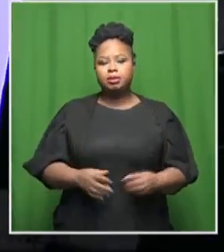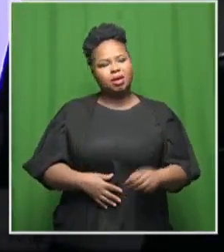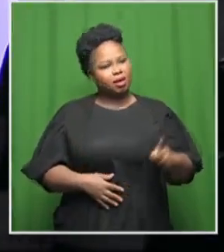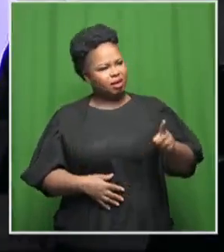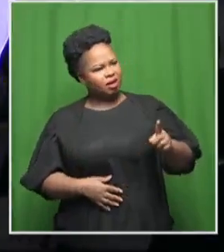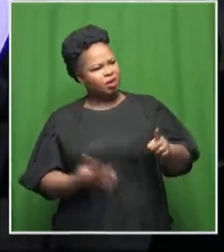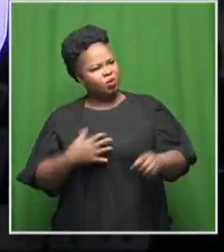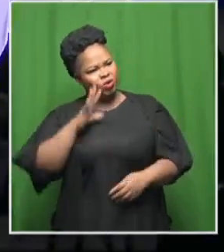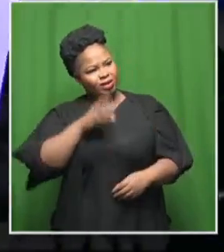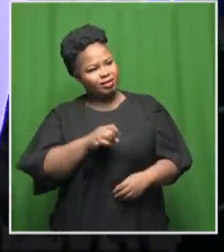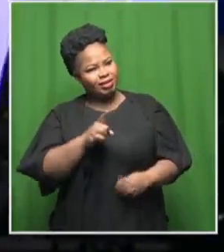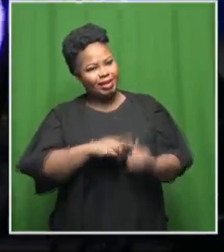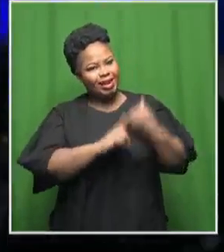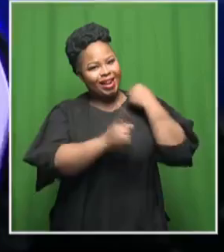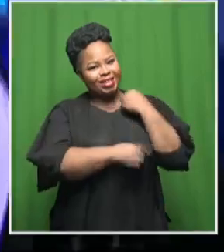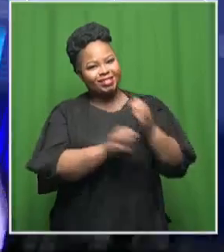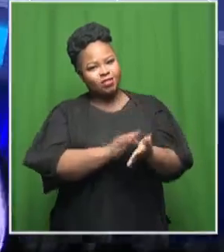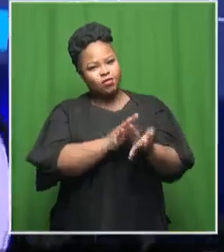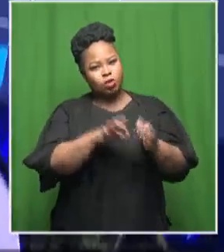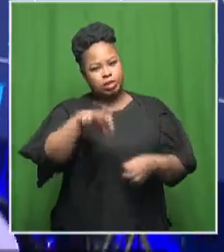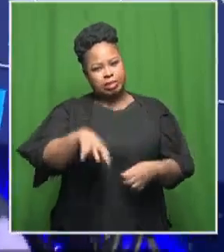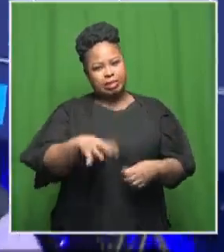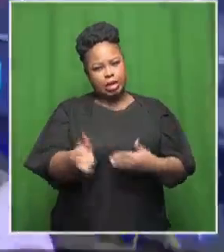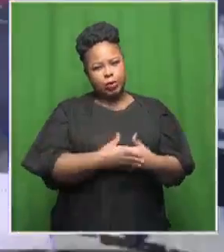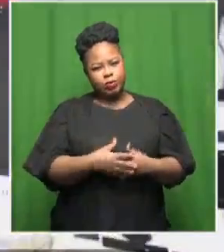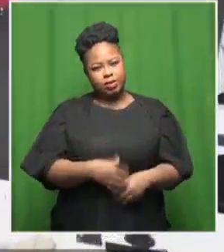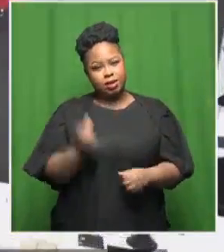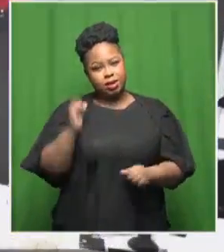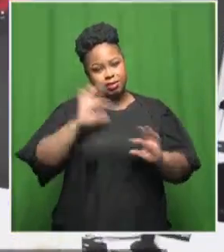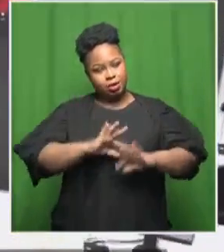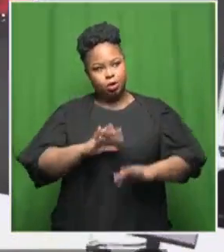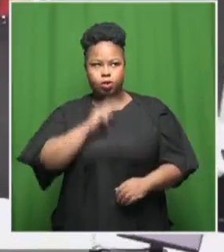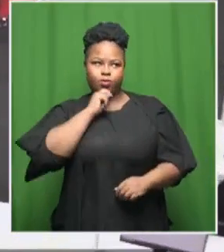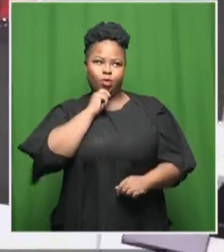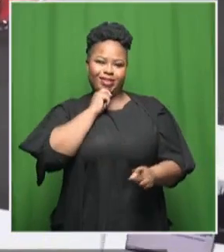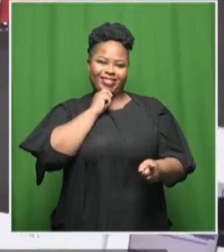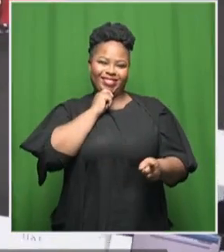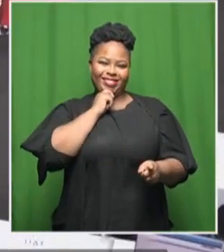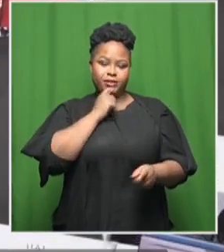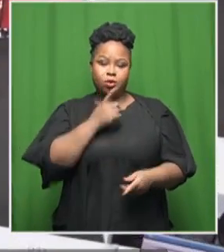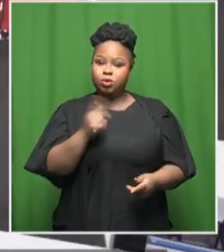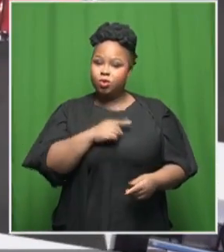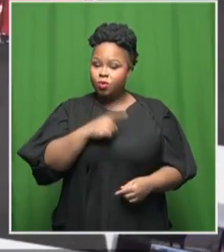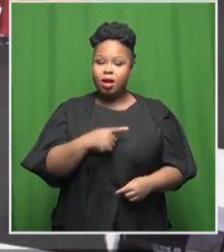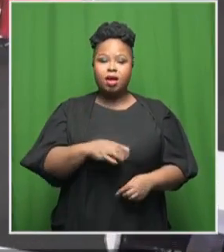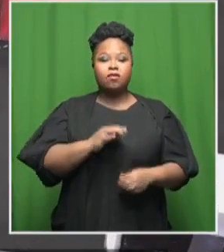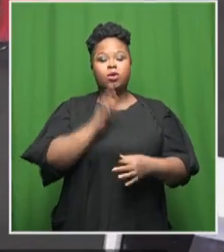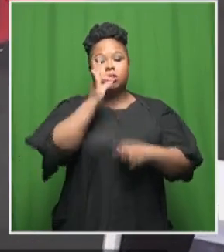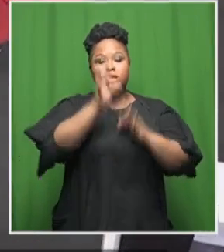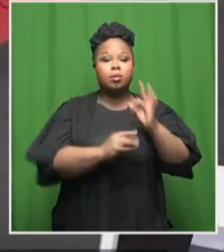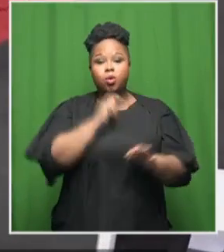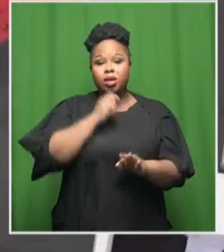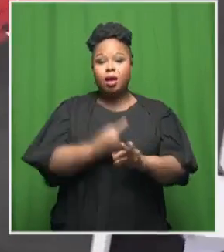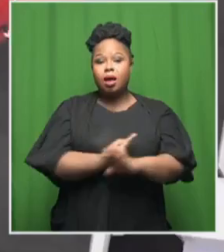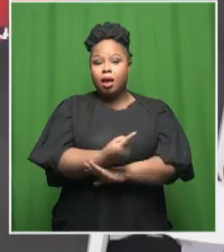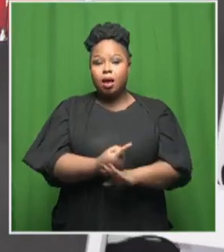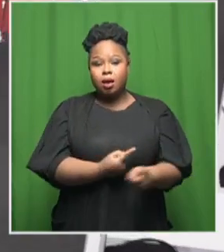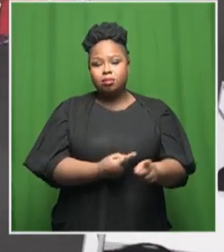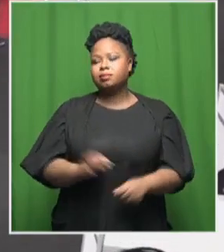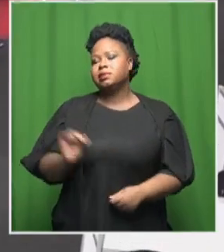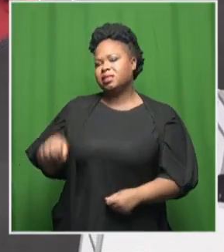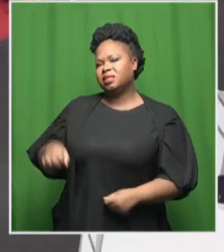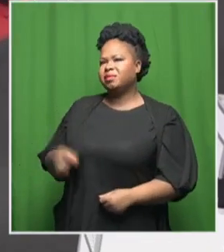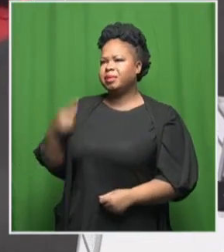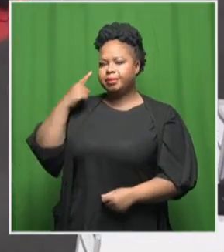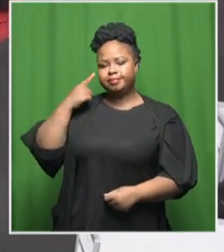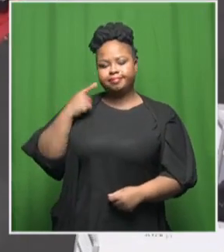ask you this. What time did the last voting station close last night? Or this morning, I should say, because I believe it was pretty early in the morning. Yes, it was. I